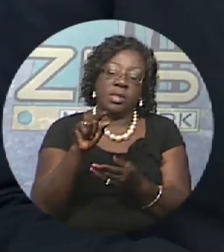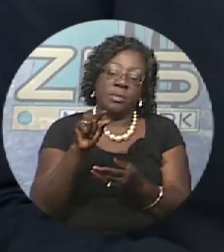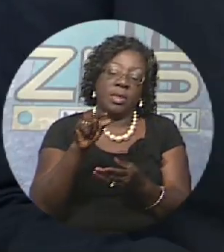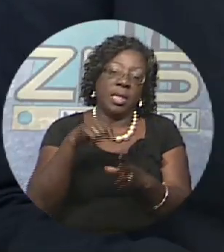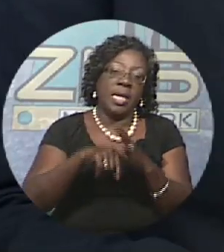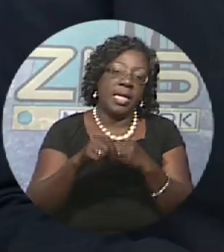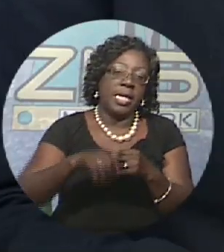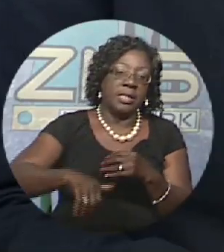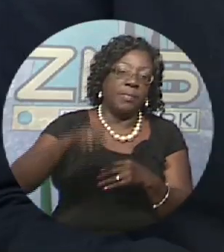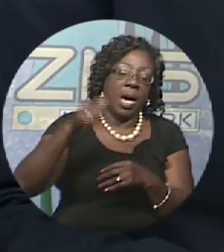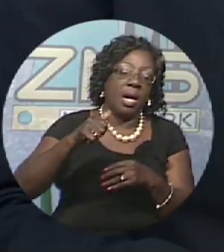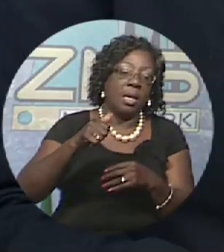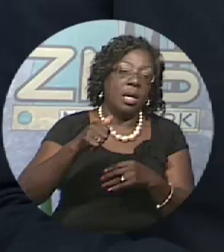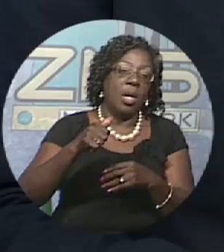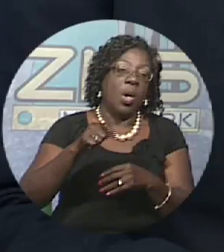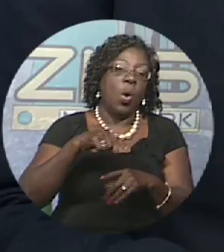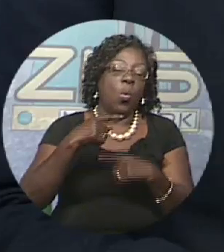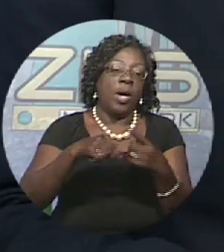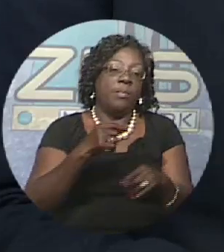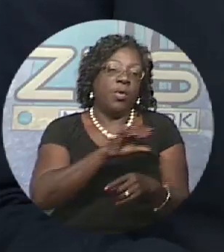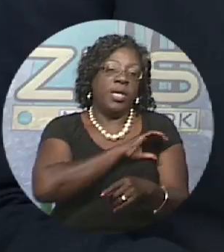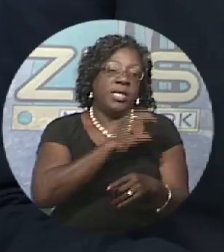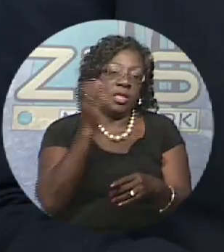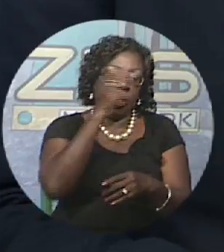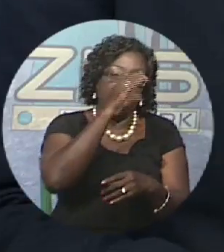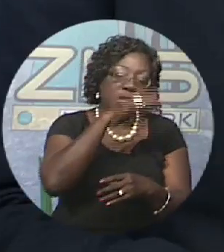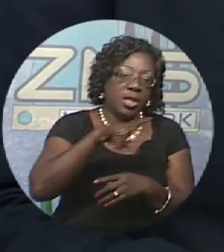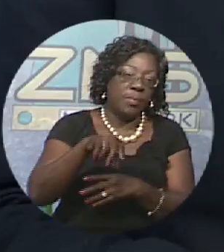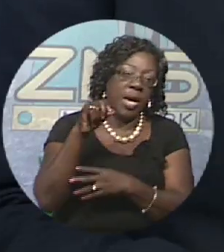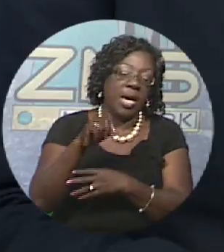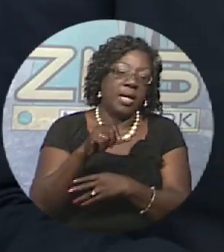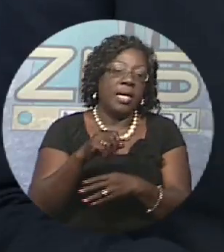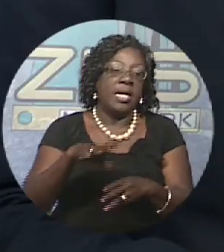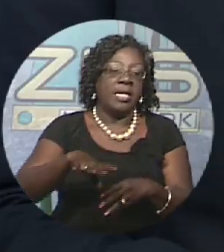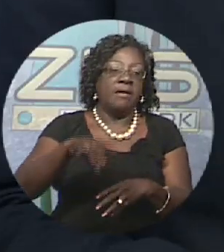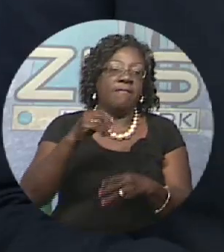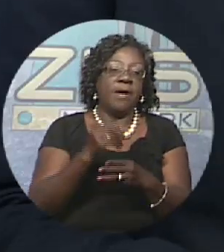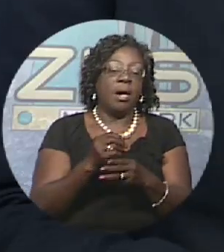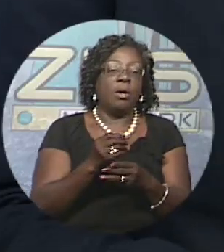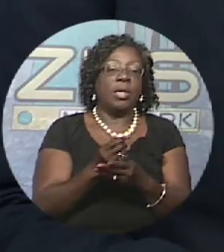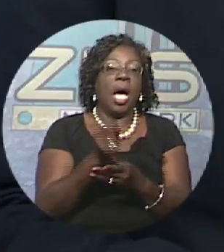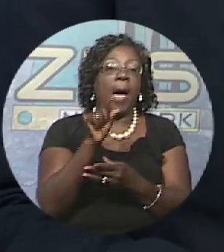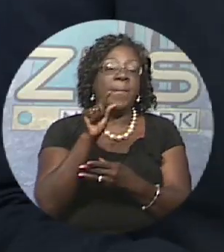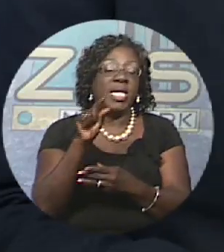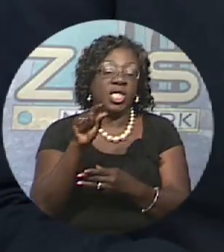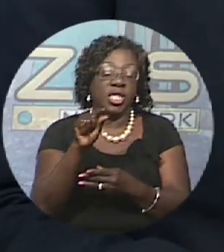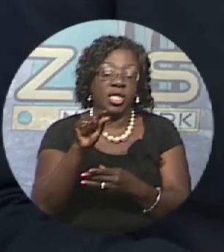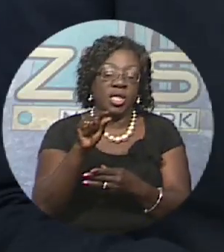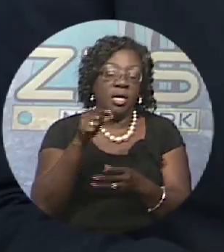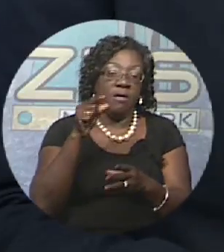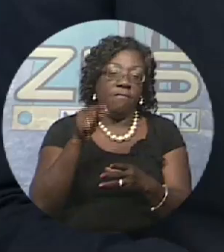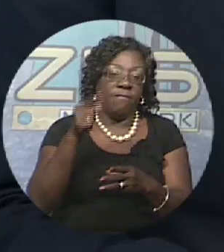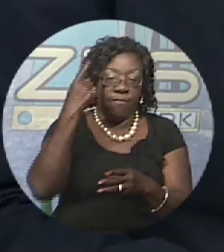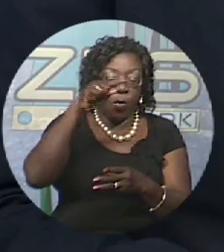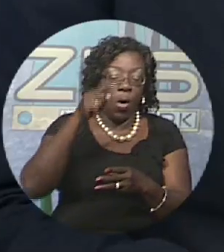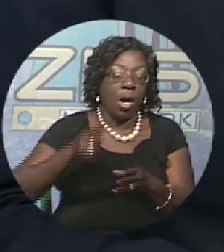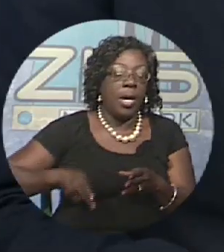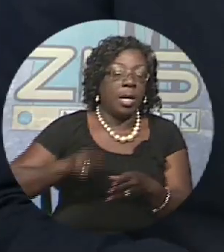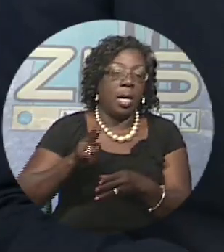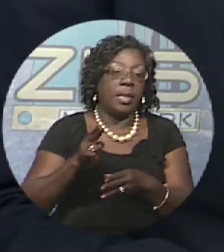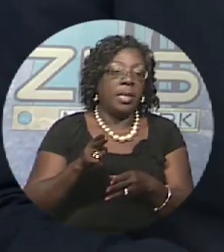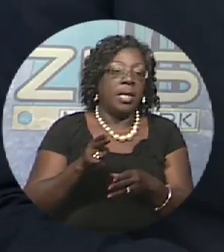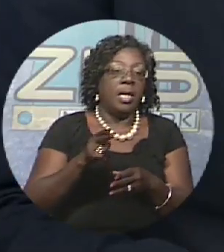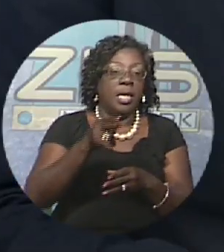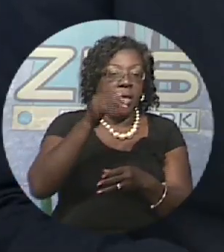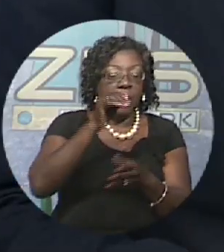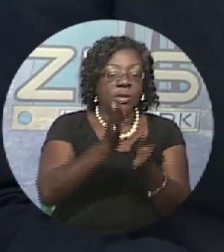police. When police checked the bags, they say they discovered 10.22 rounds of ammunition. The senator was then arrested and taken